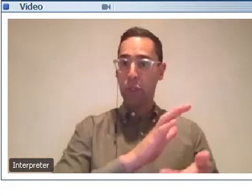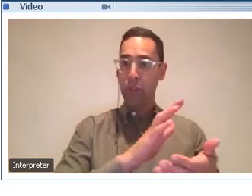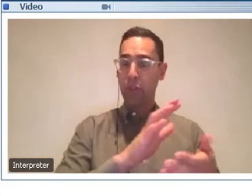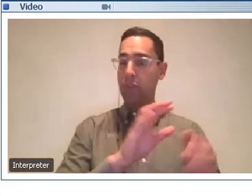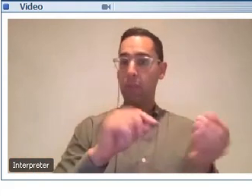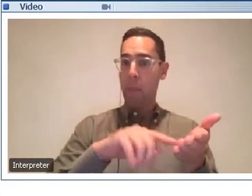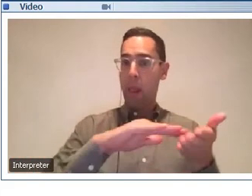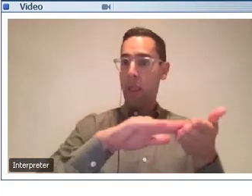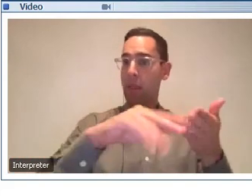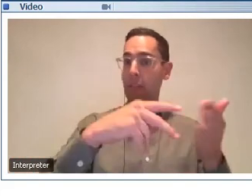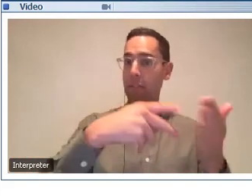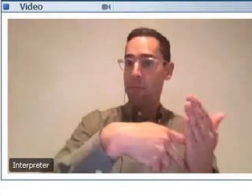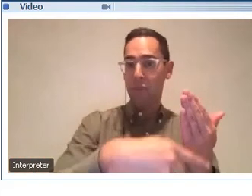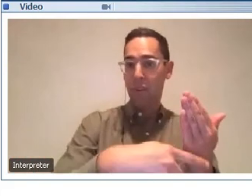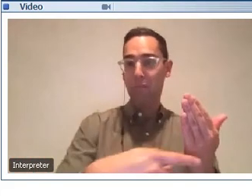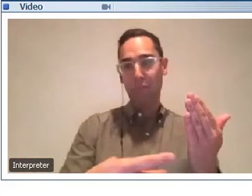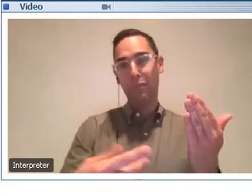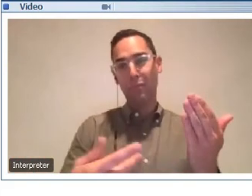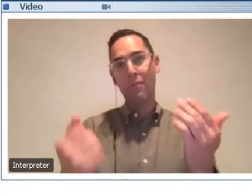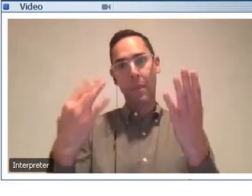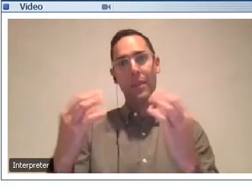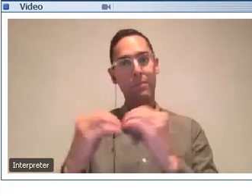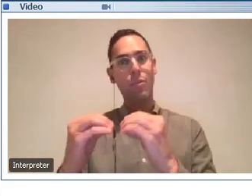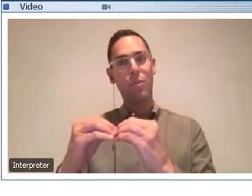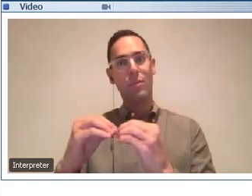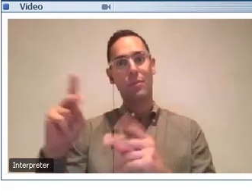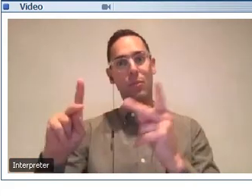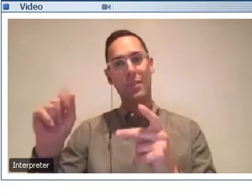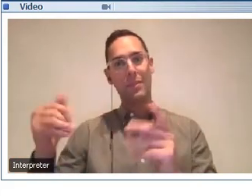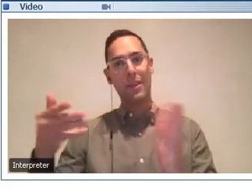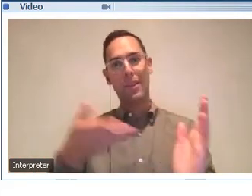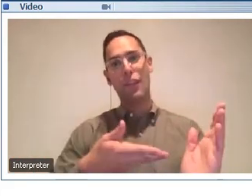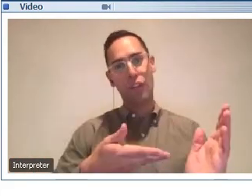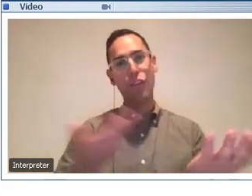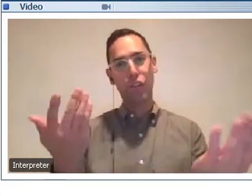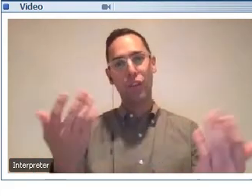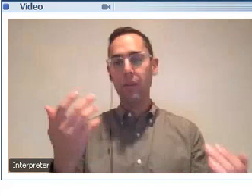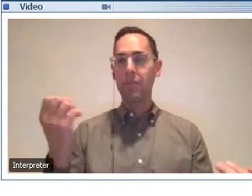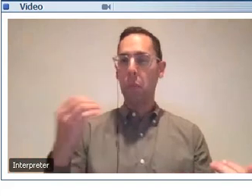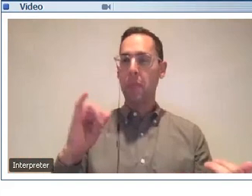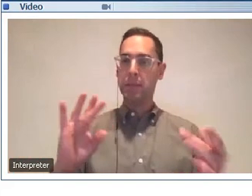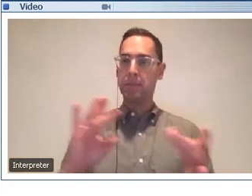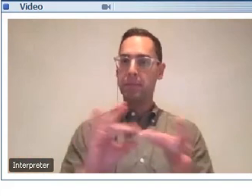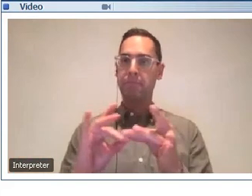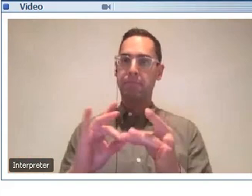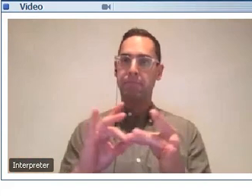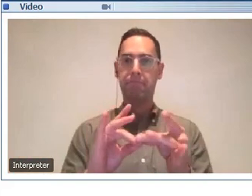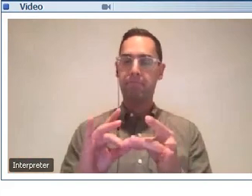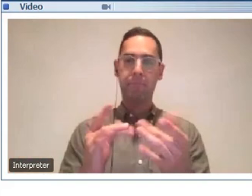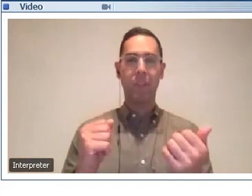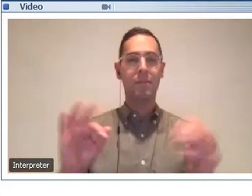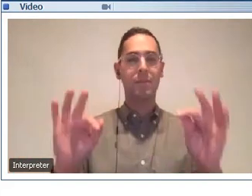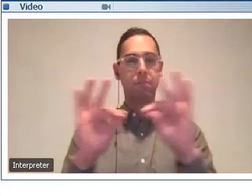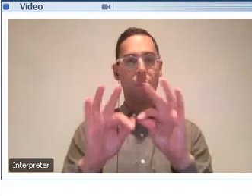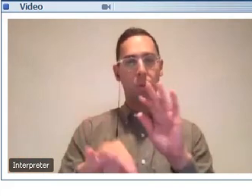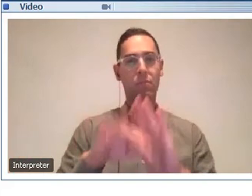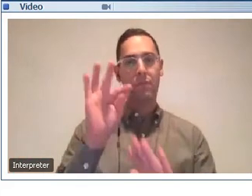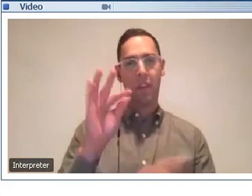and workers who are low wage. Everything is tied together. So I think that's one of the most important takeaways.